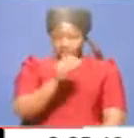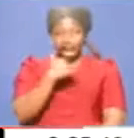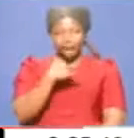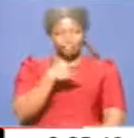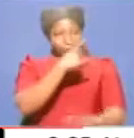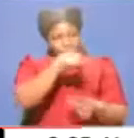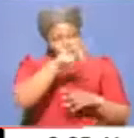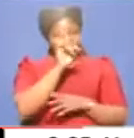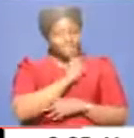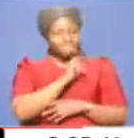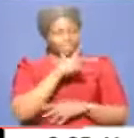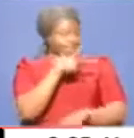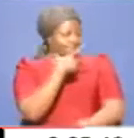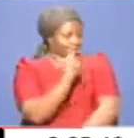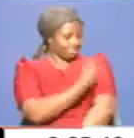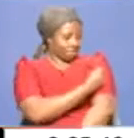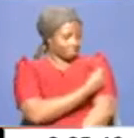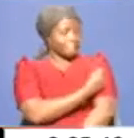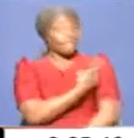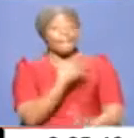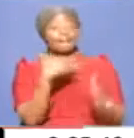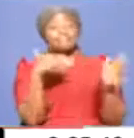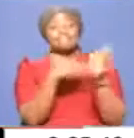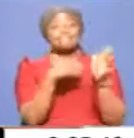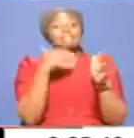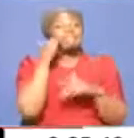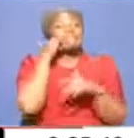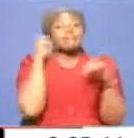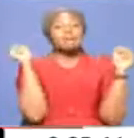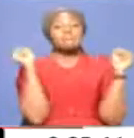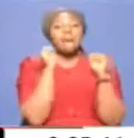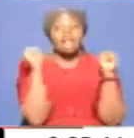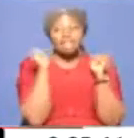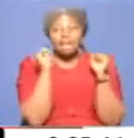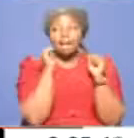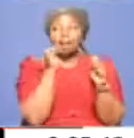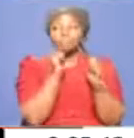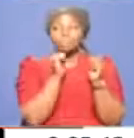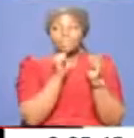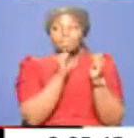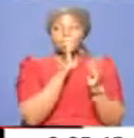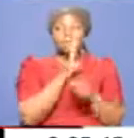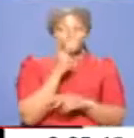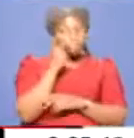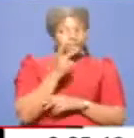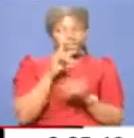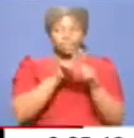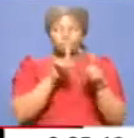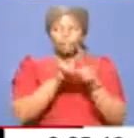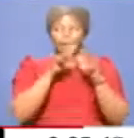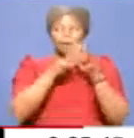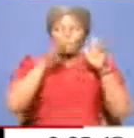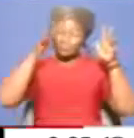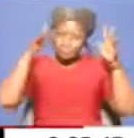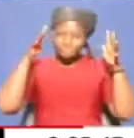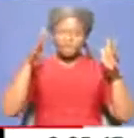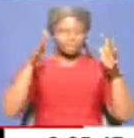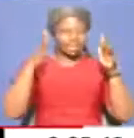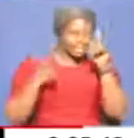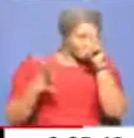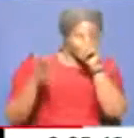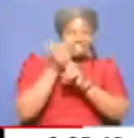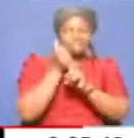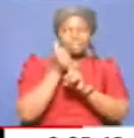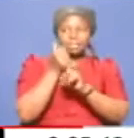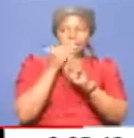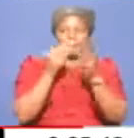approved a vaccine against malaria that is being seen as a major milestone. And